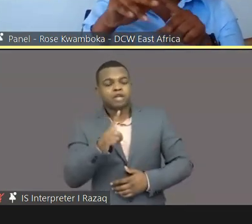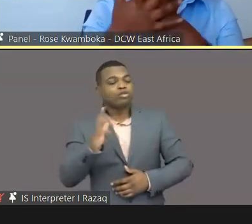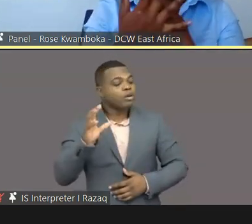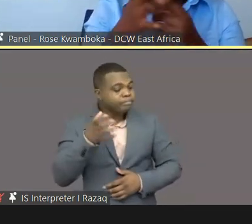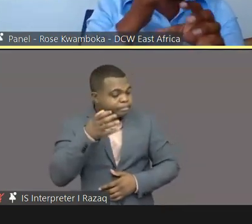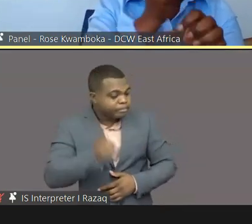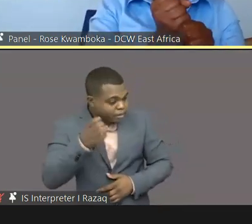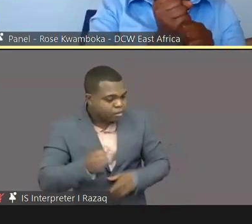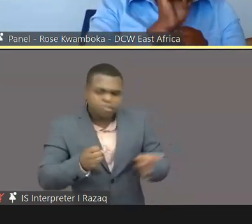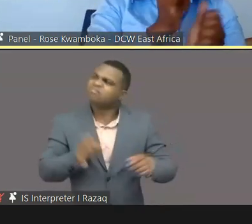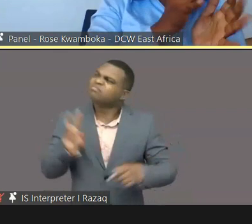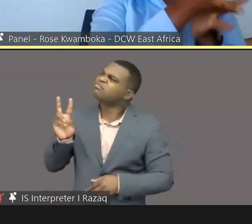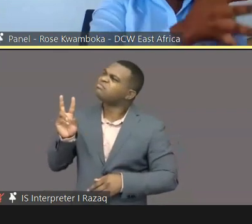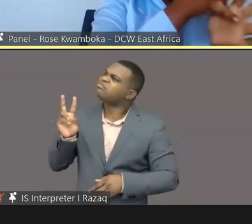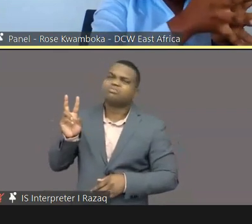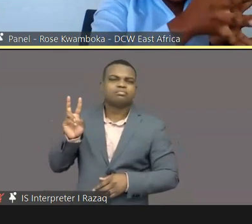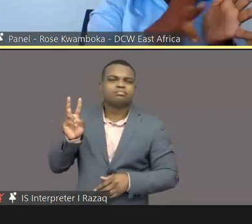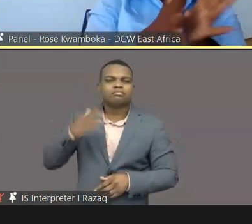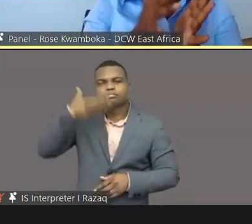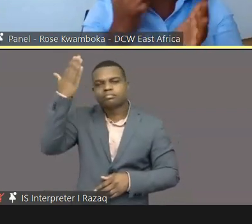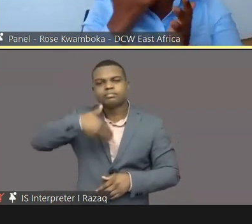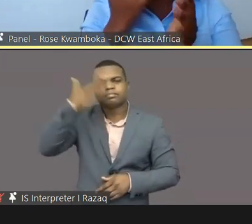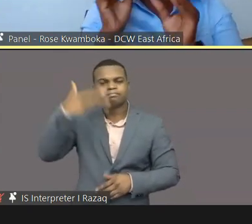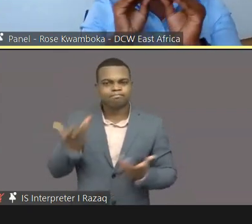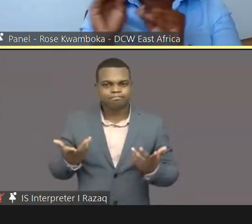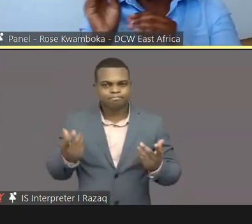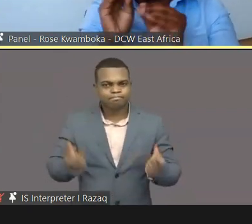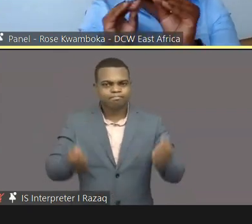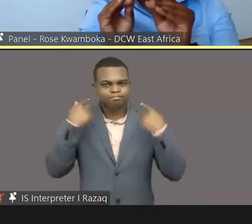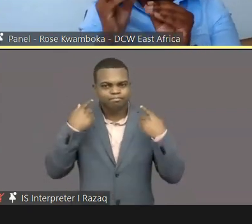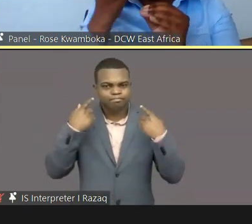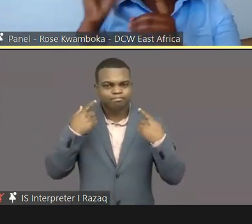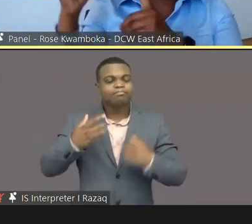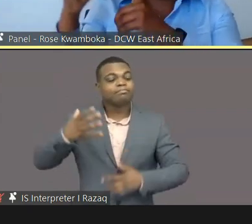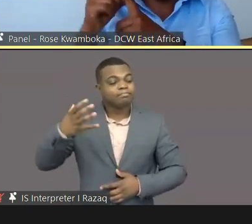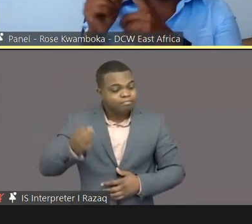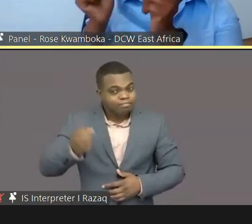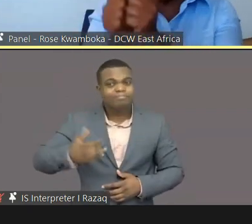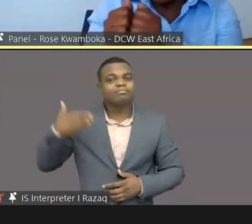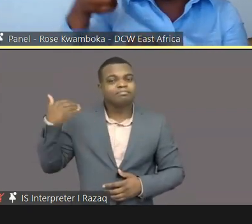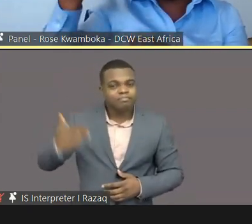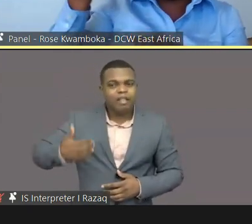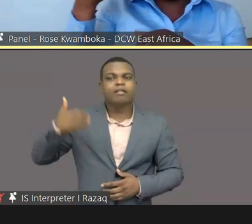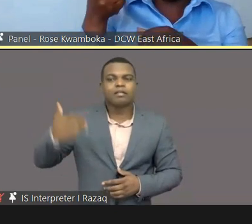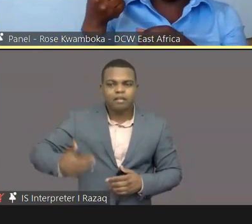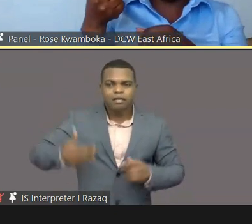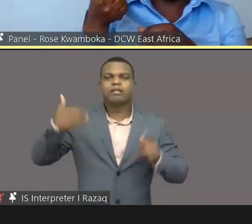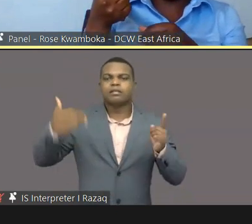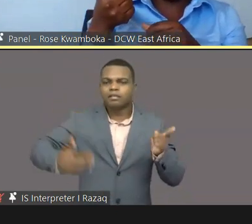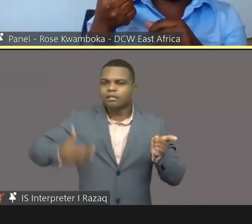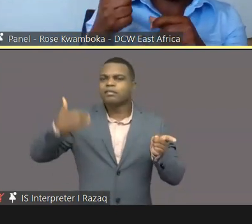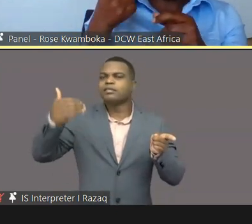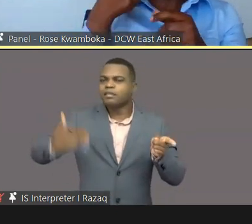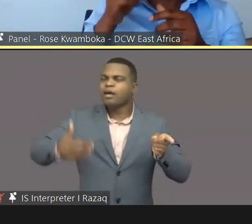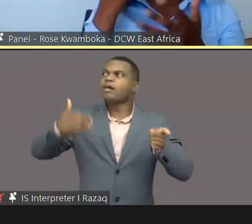And with time, they will start associating that sign and the lip pattern of the word with the sign